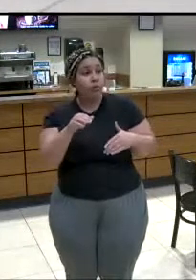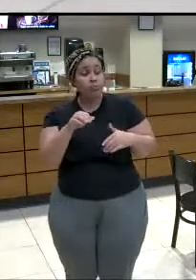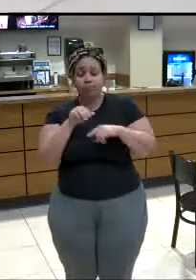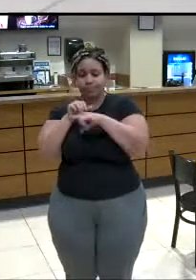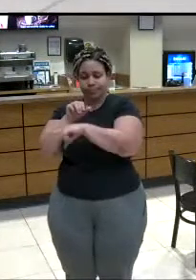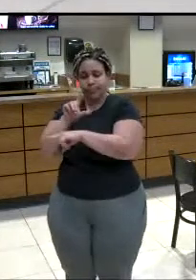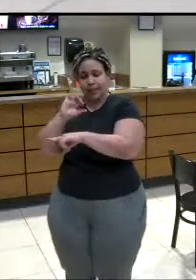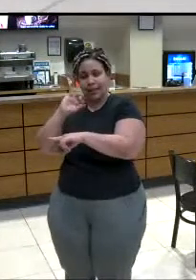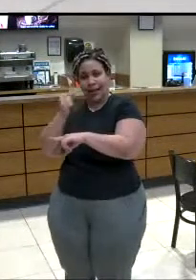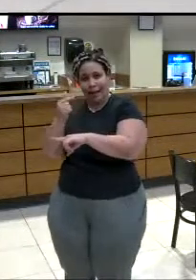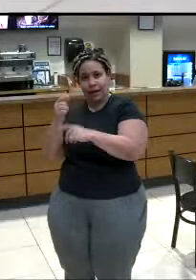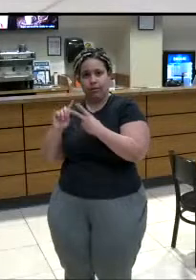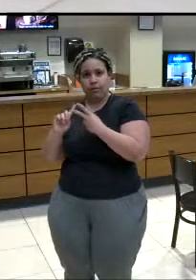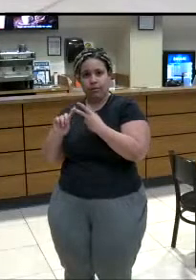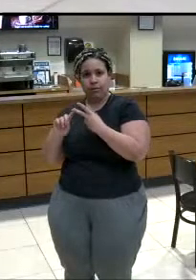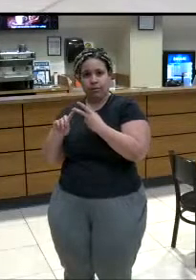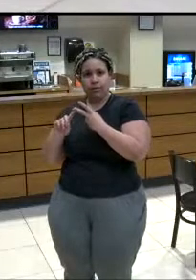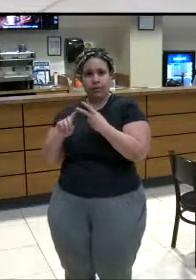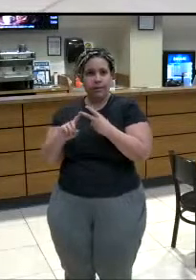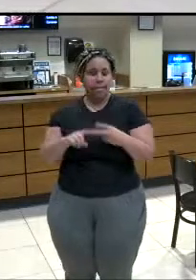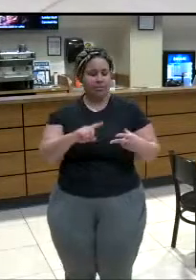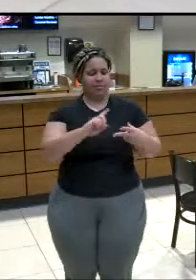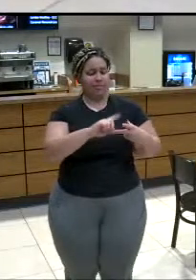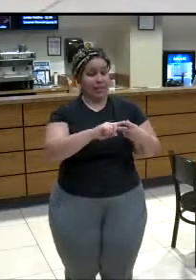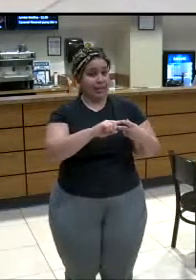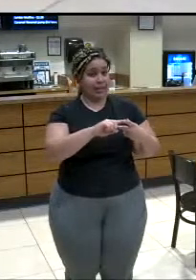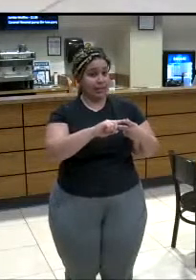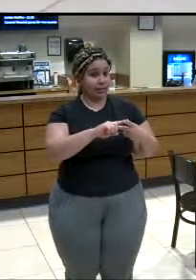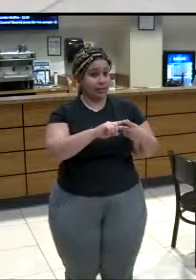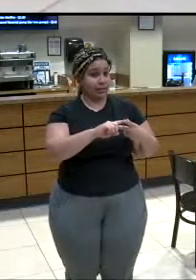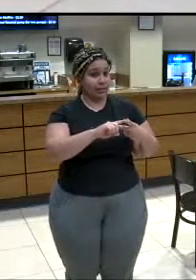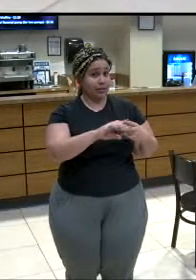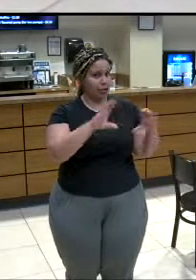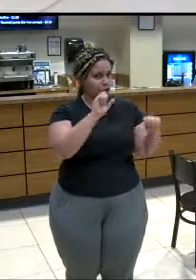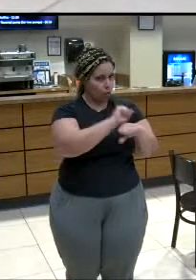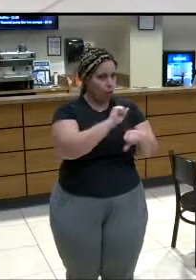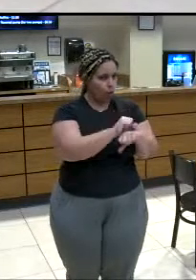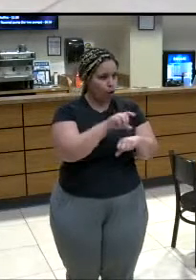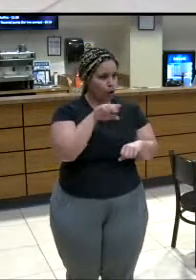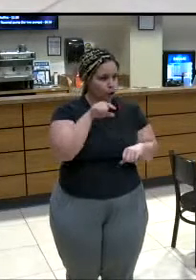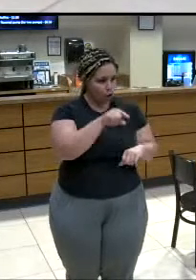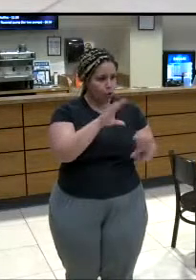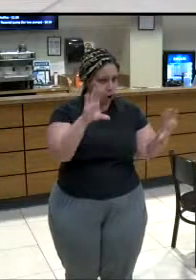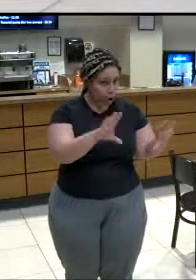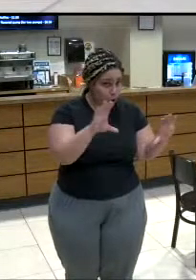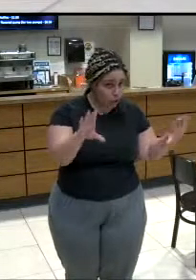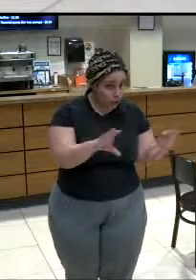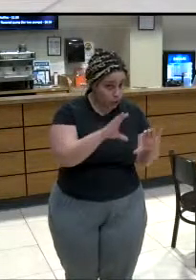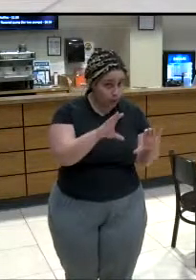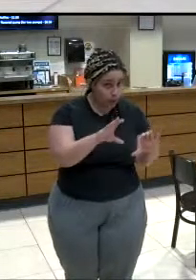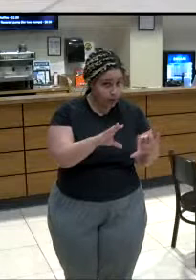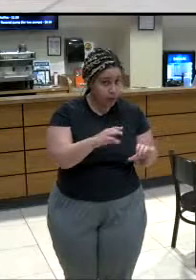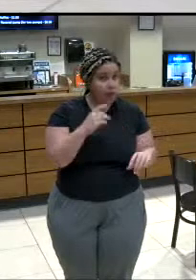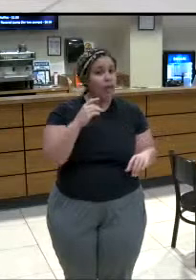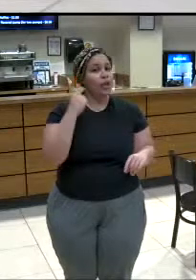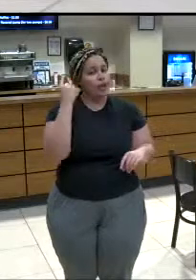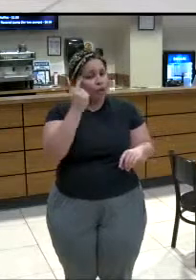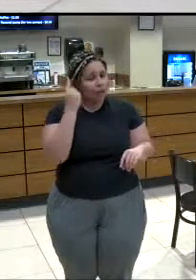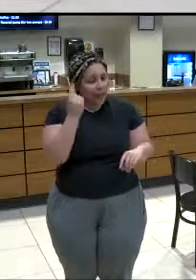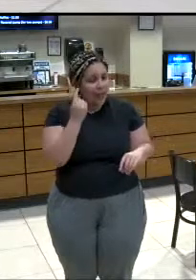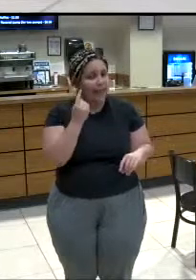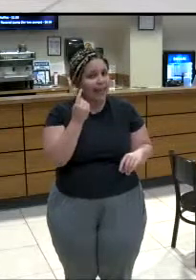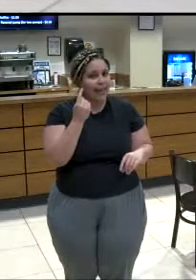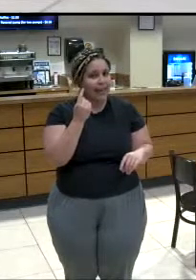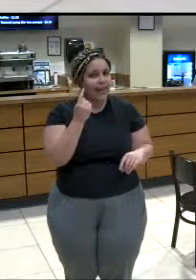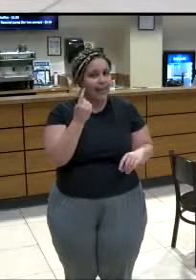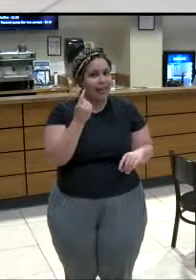but it's the lead measures that's the work that we're doing to affect them. Now, we think that the things that we're doing impact the lag measures or we wouldn't be